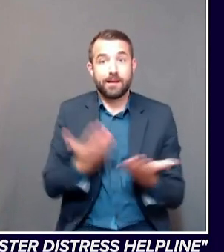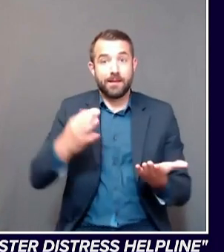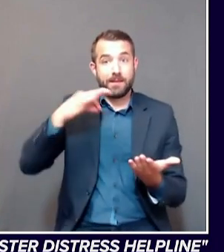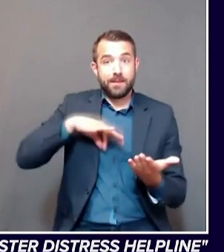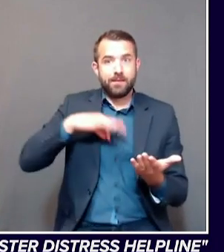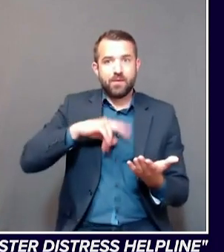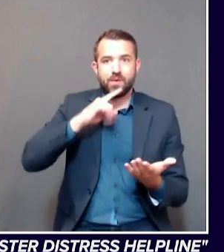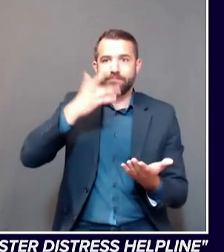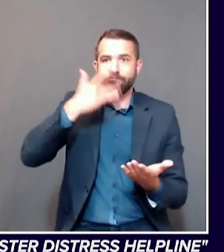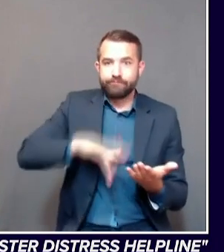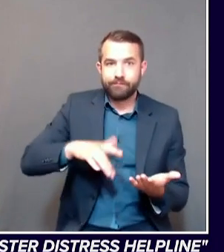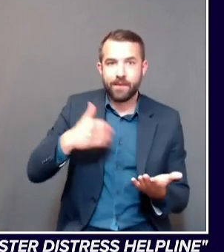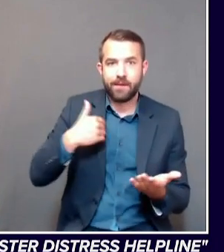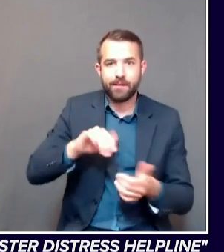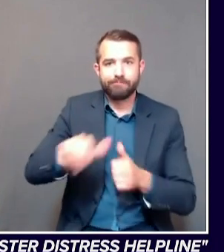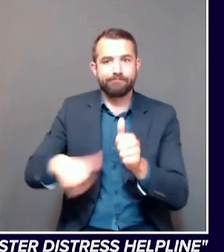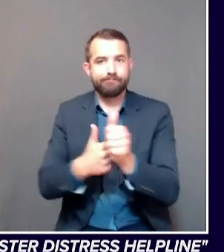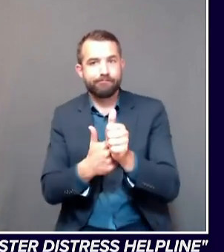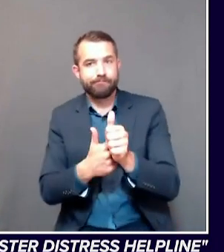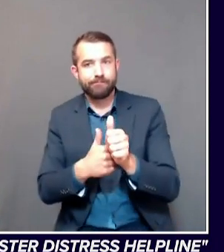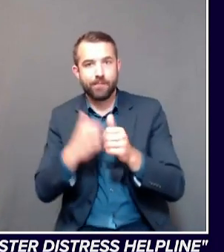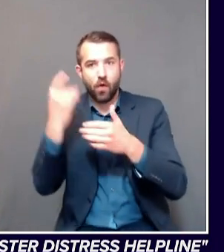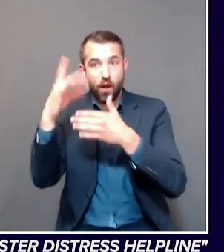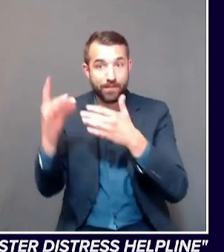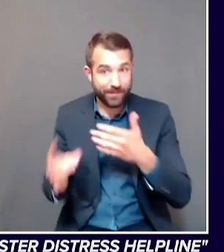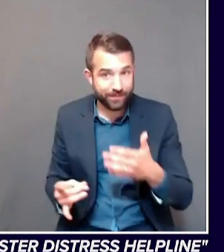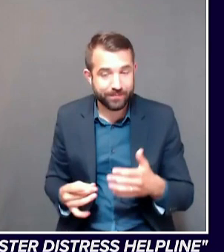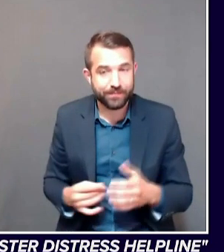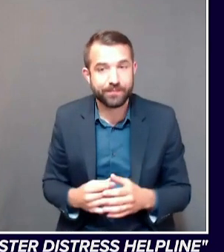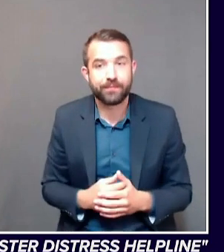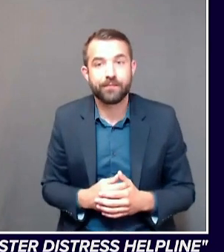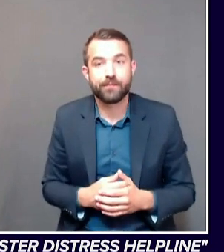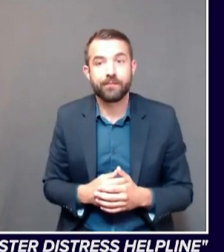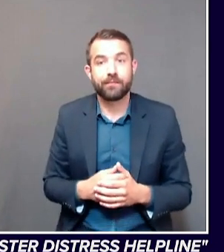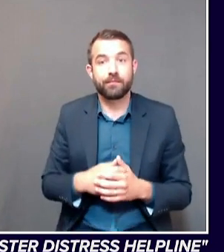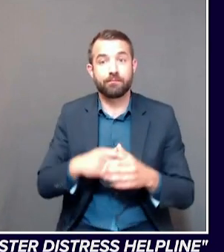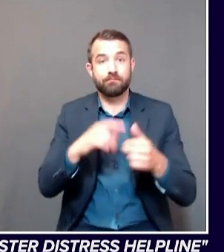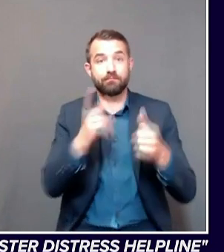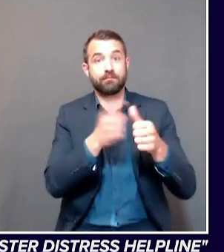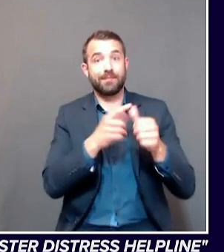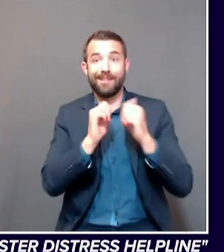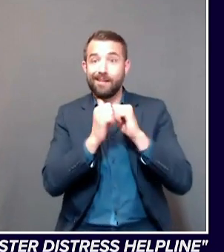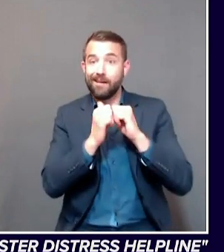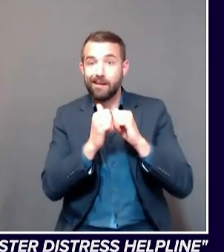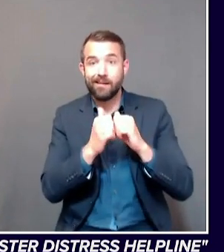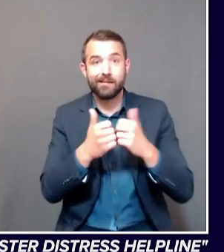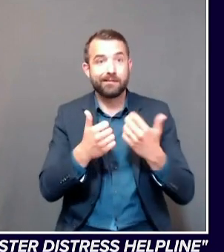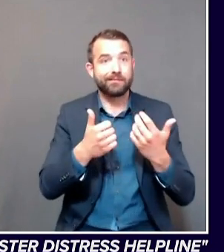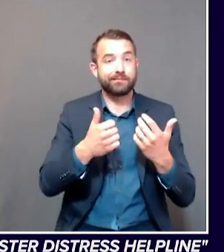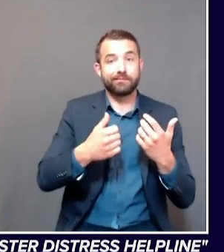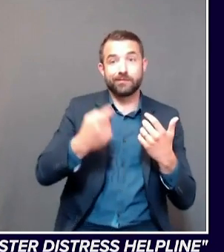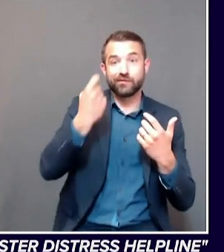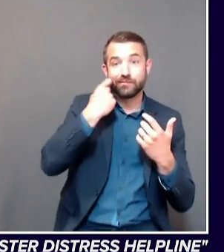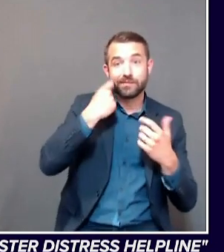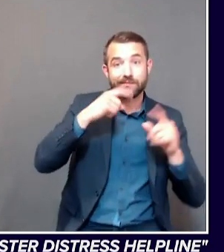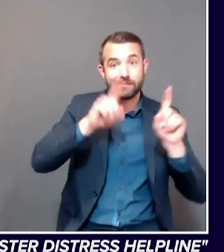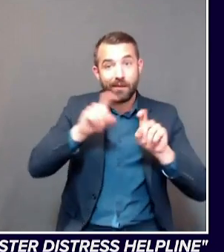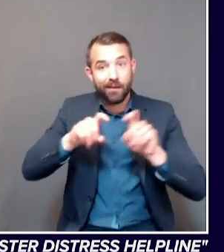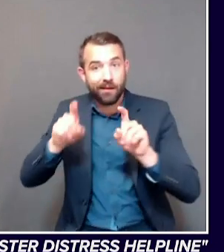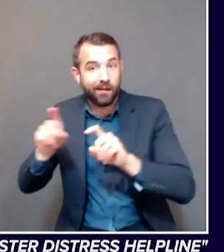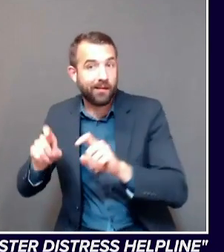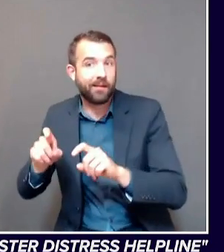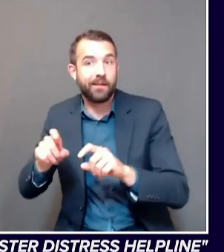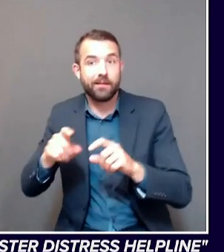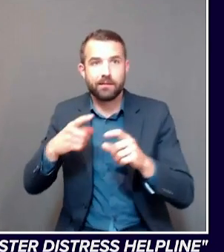for 14 days. That is getting a recent negative COVID-19 test that will allow you to not have